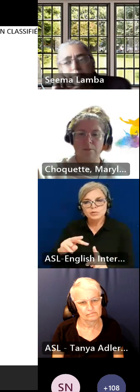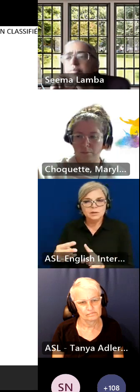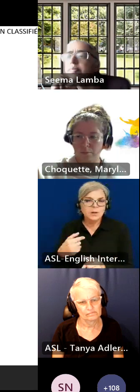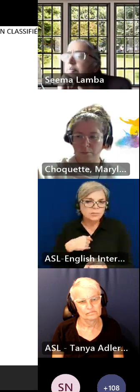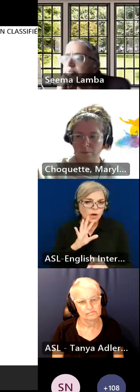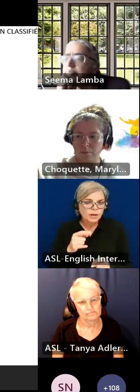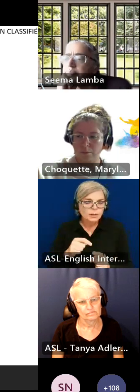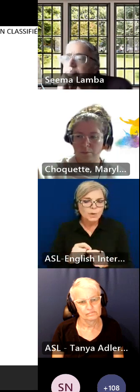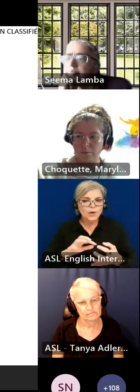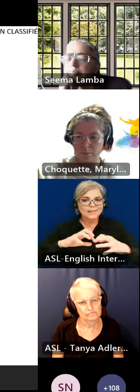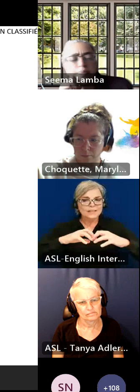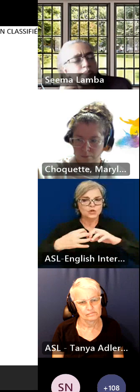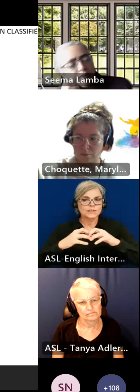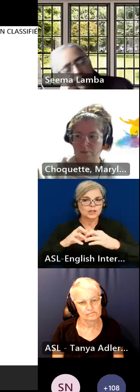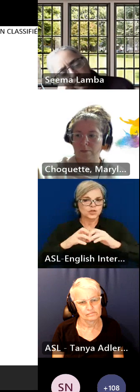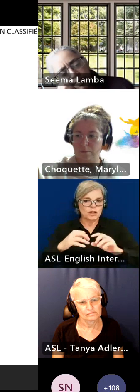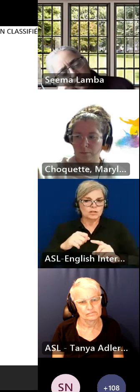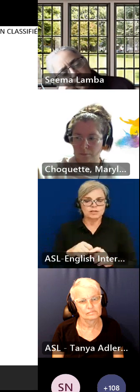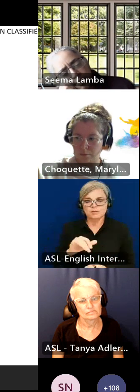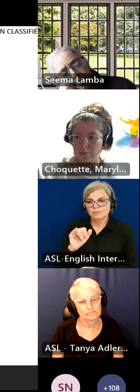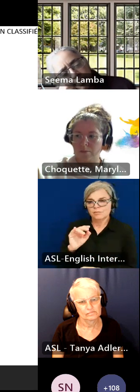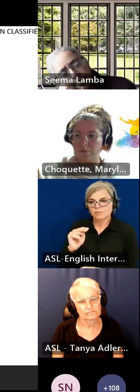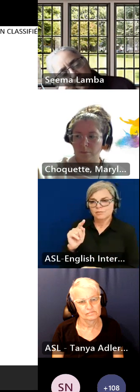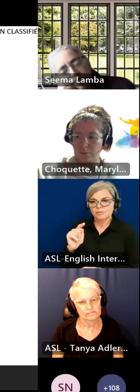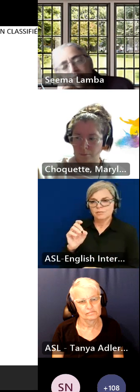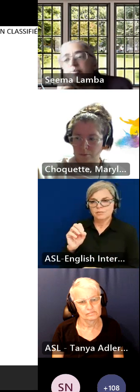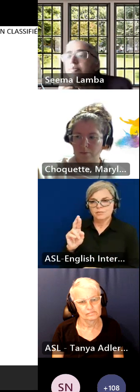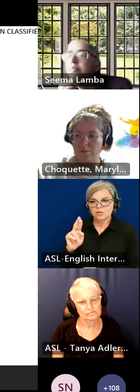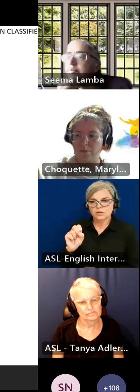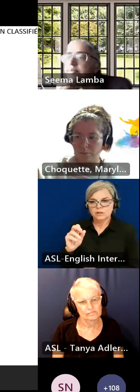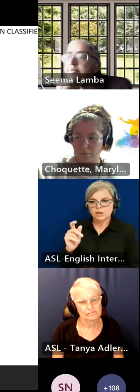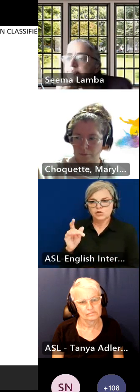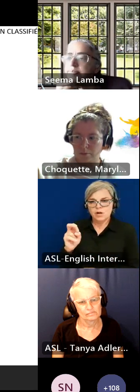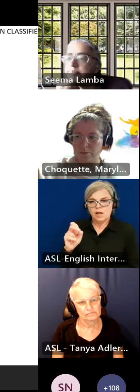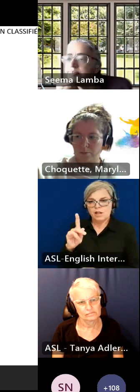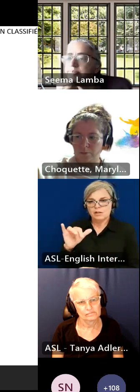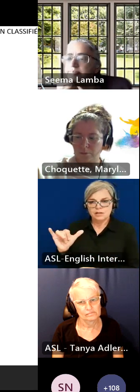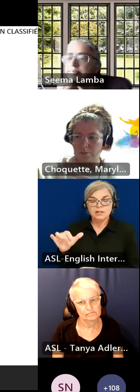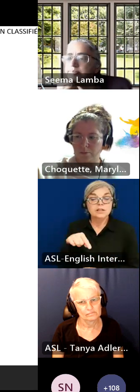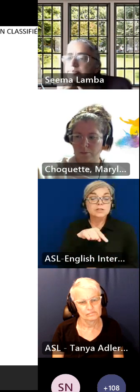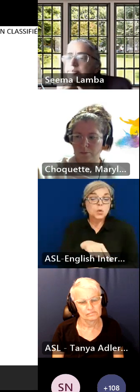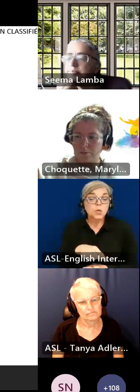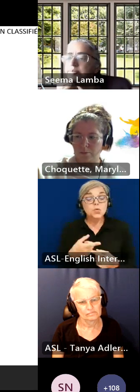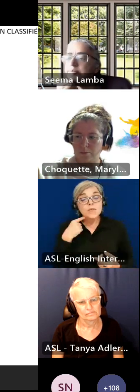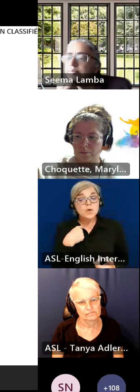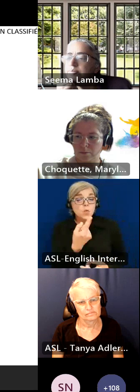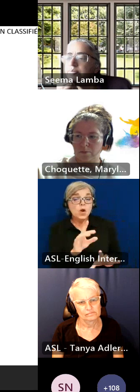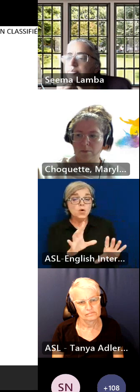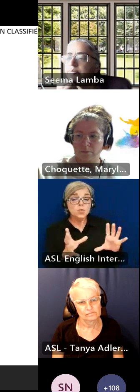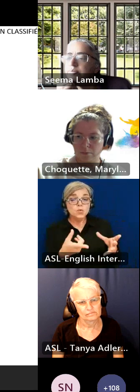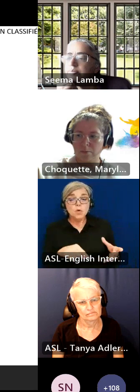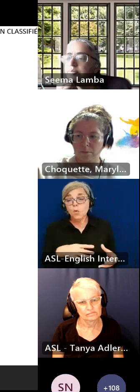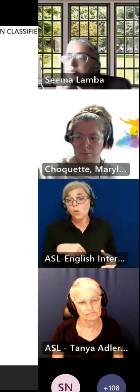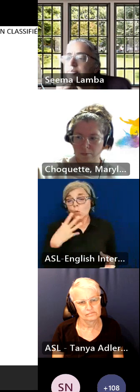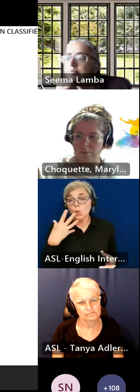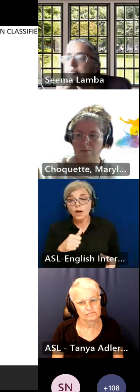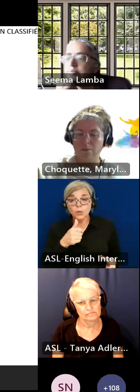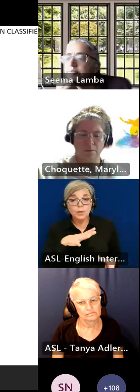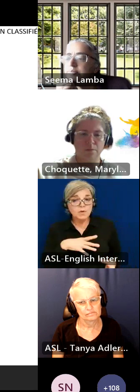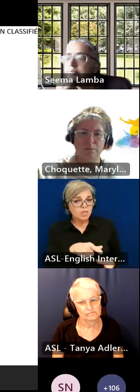would think that women are doing great, when in fact it's only just one category of white women, and these are just